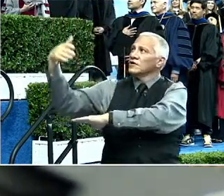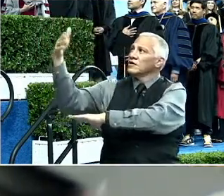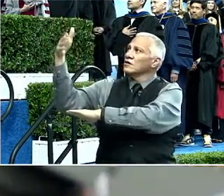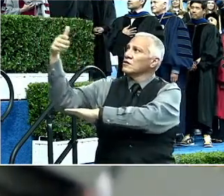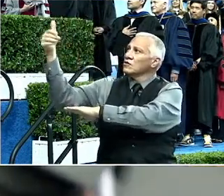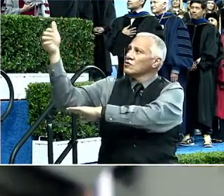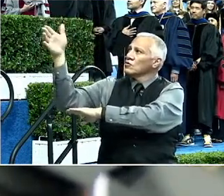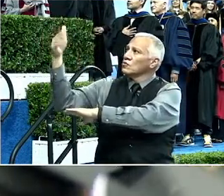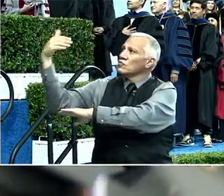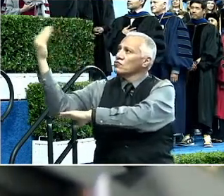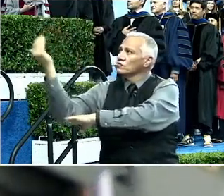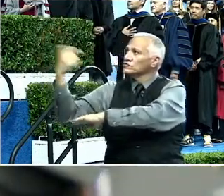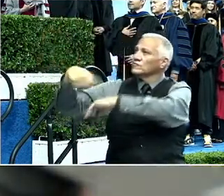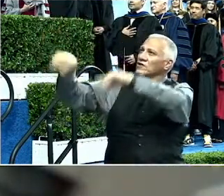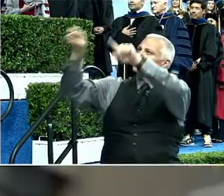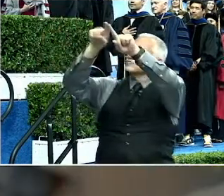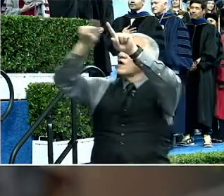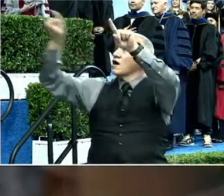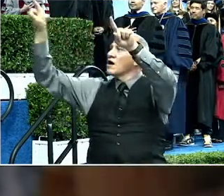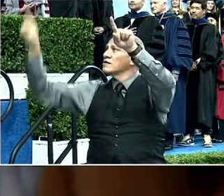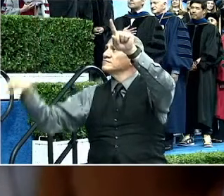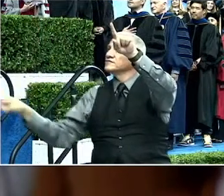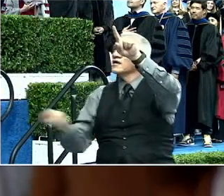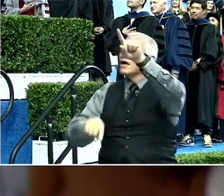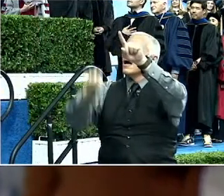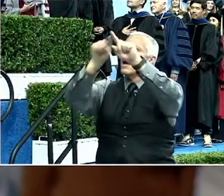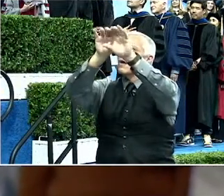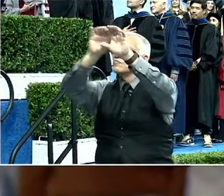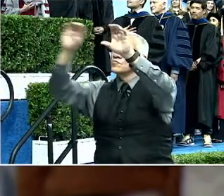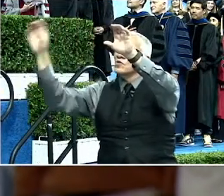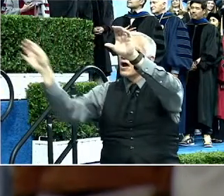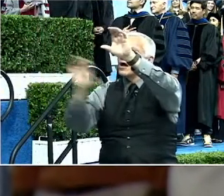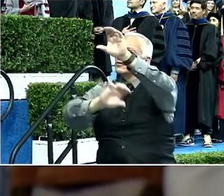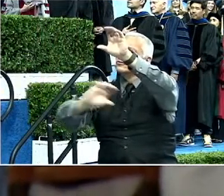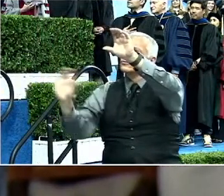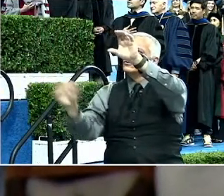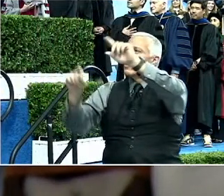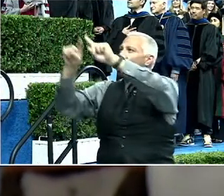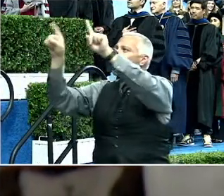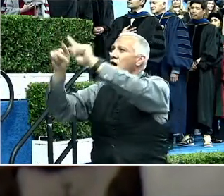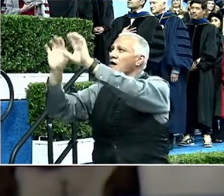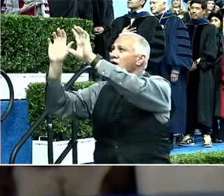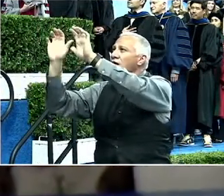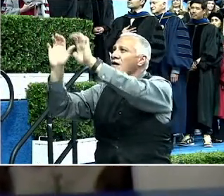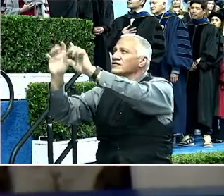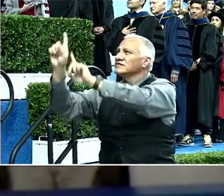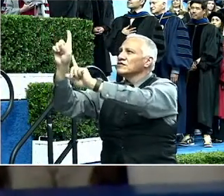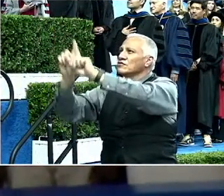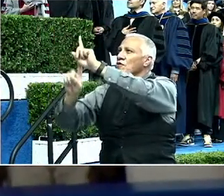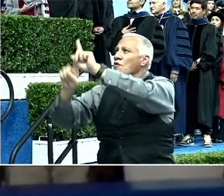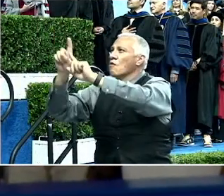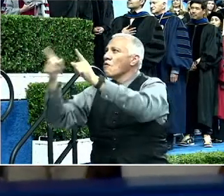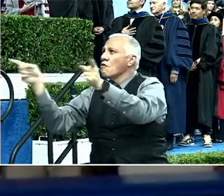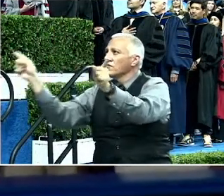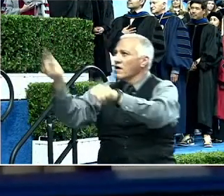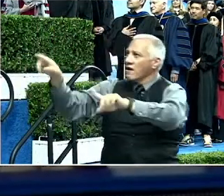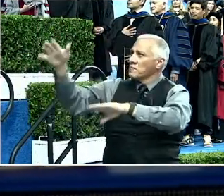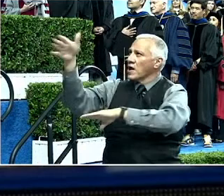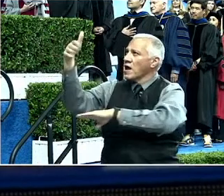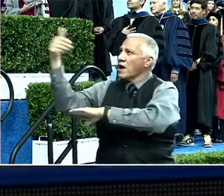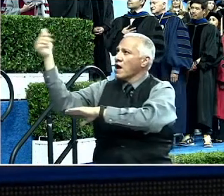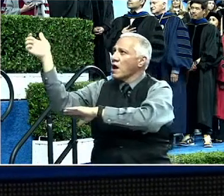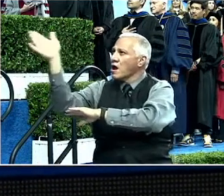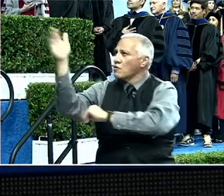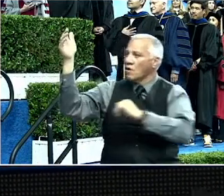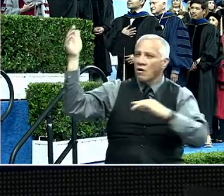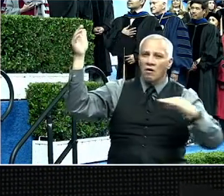gleaming, whose broad stripes and bright stars through the